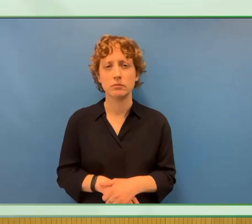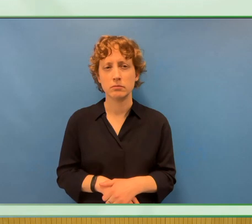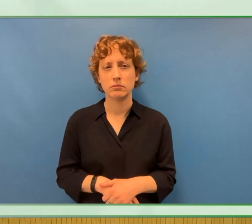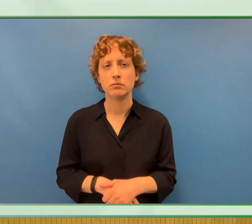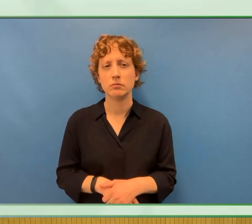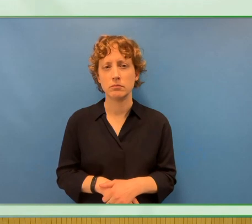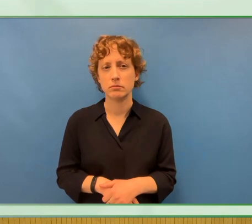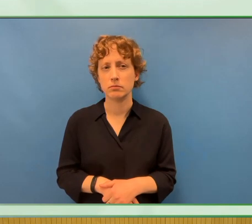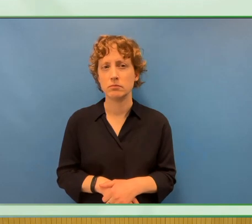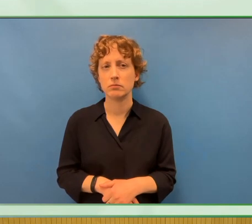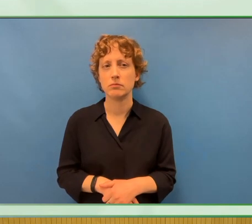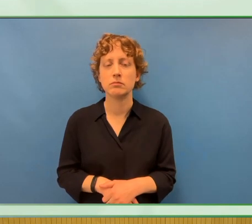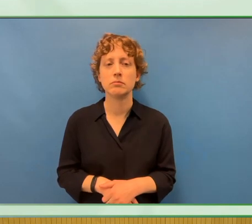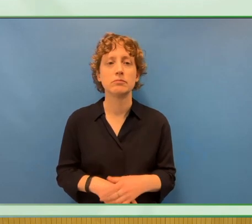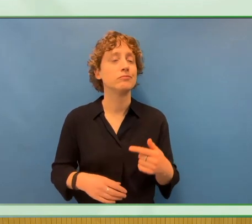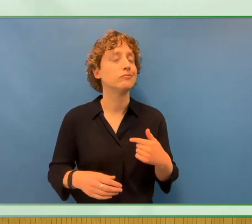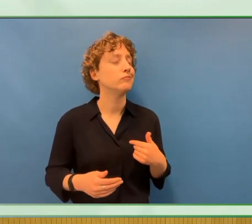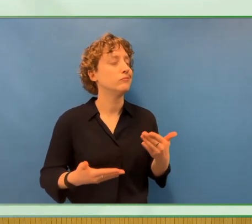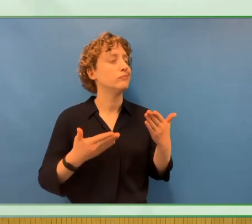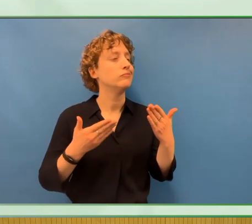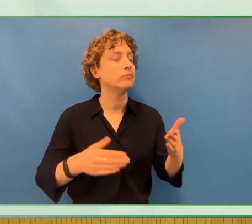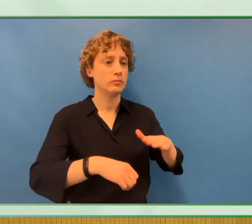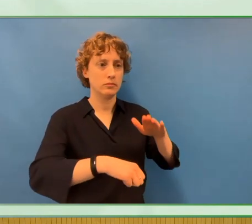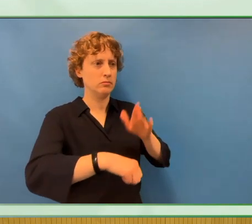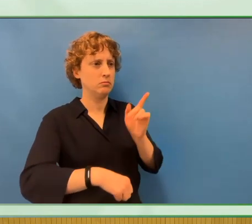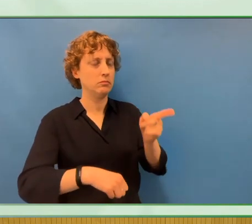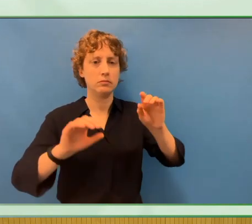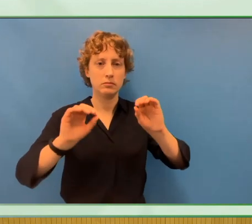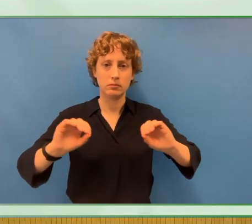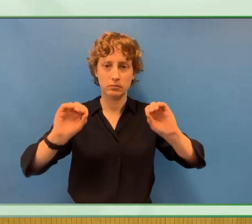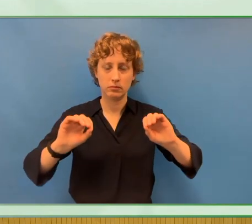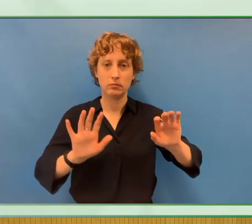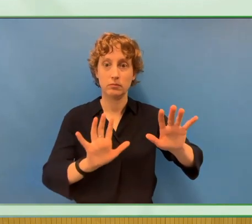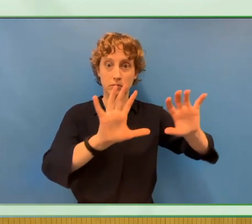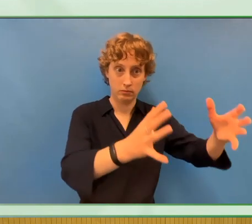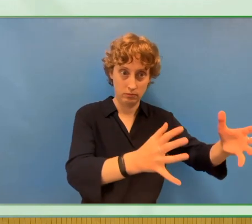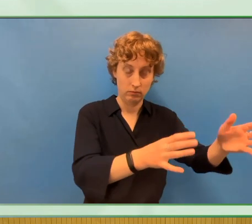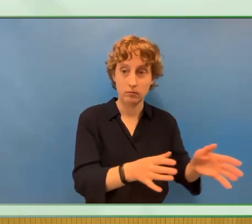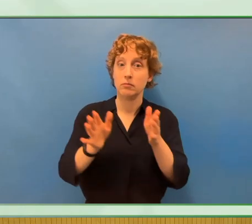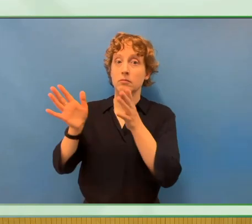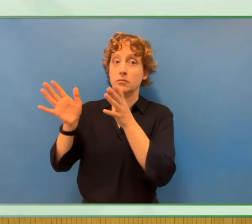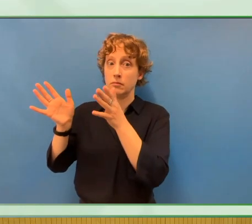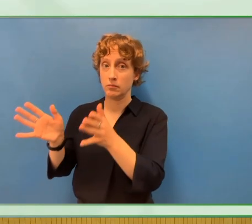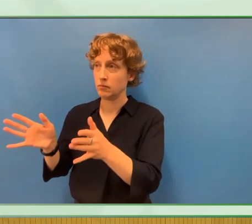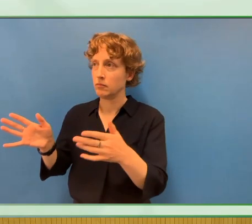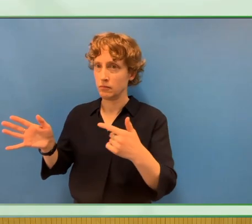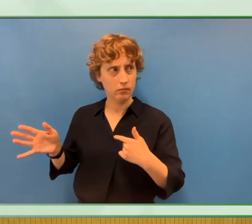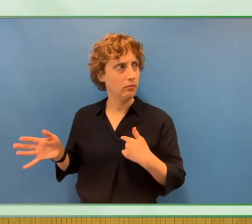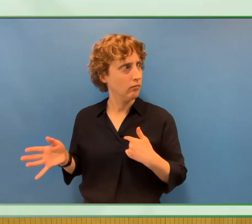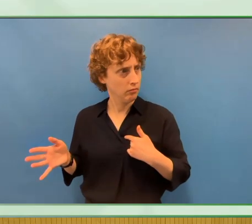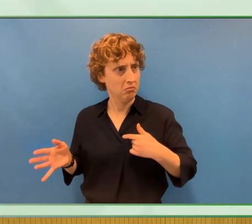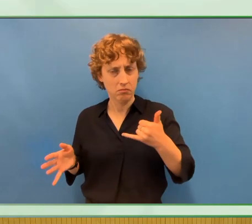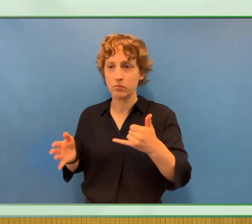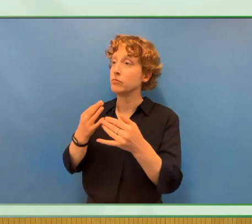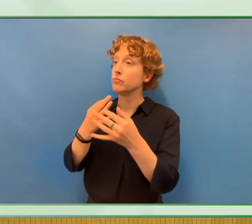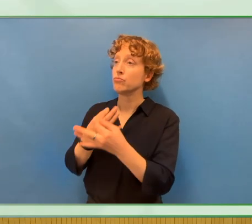don't do something from an inclusivity point of view, and the fact that you actually have the freedom to act or not to act when